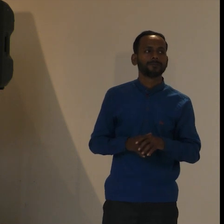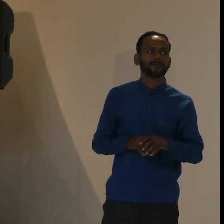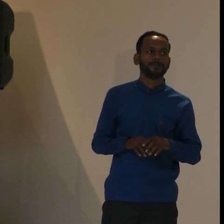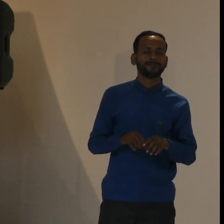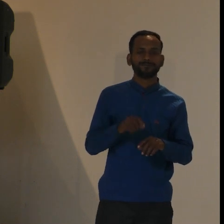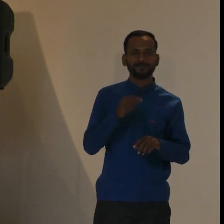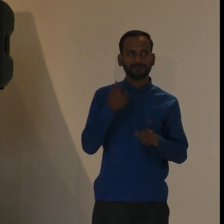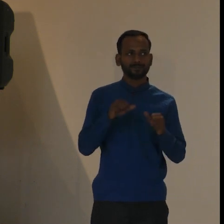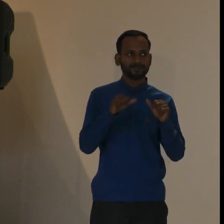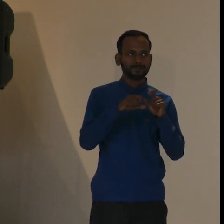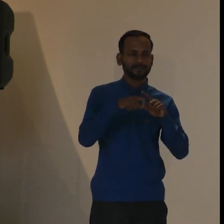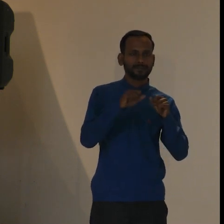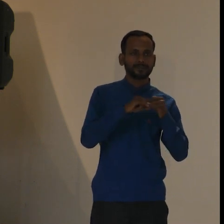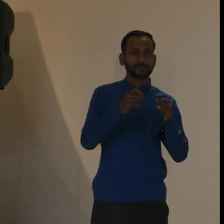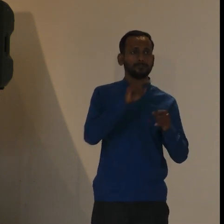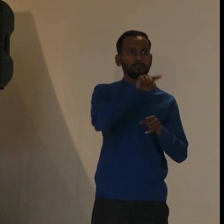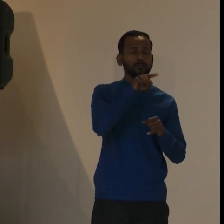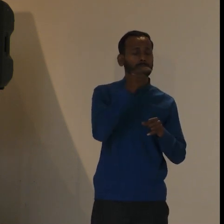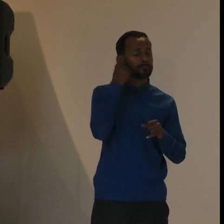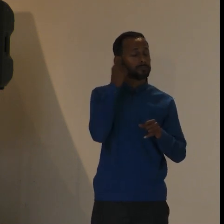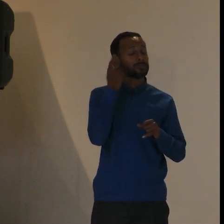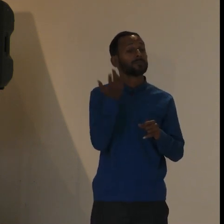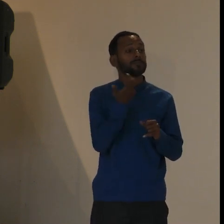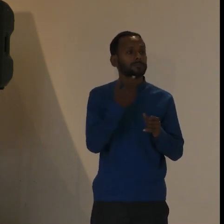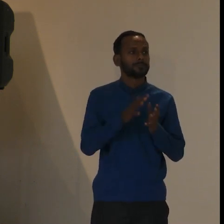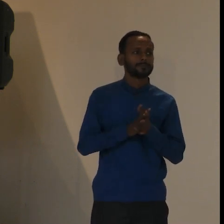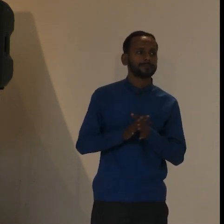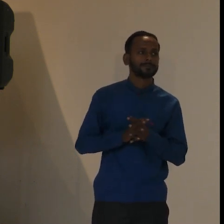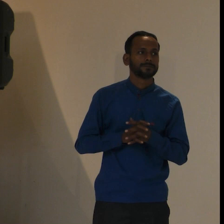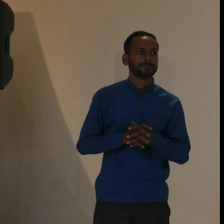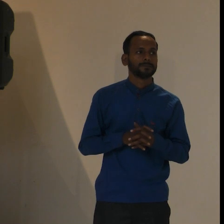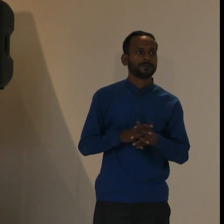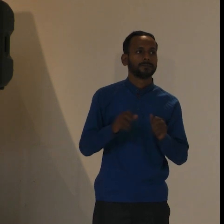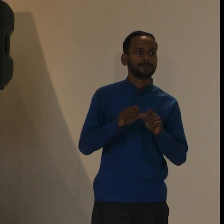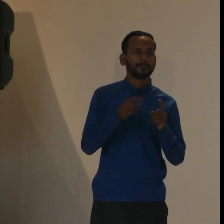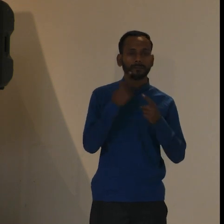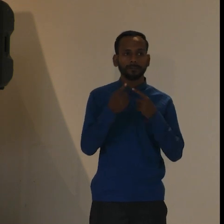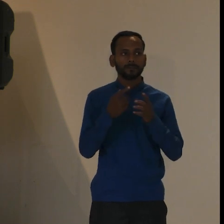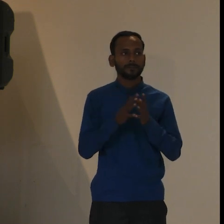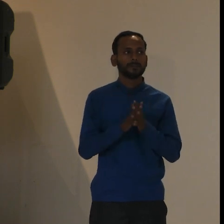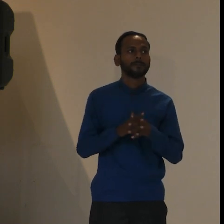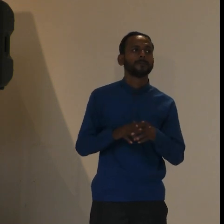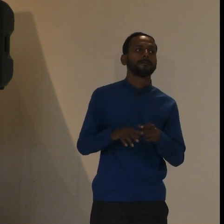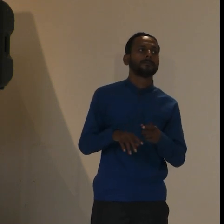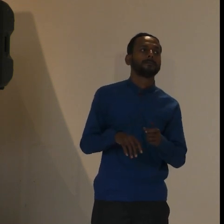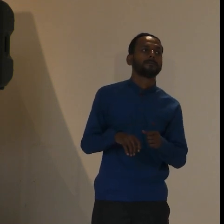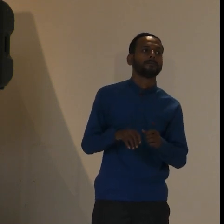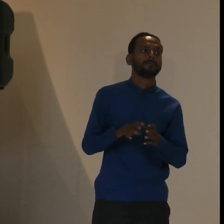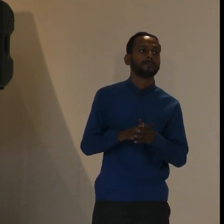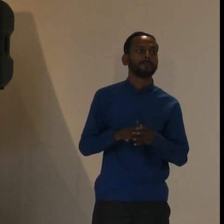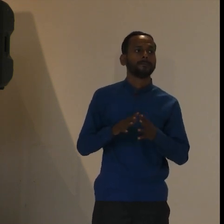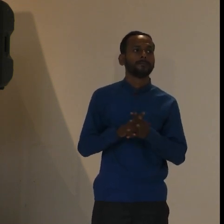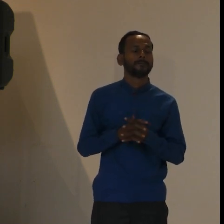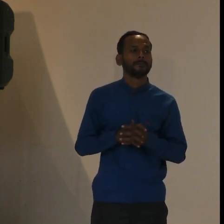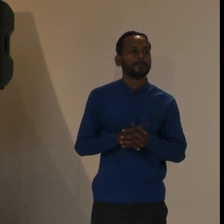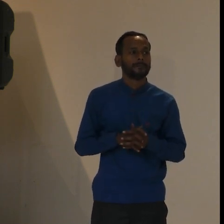doesn't get to build up, but he has to say. Oh well, laying the groundwork, huh? As an archaeologist, I need to dig to the foundations, not lay